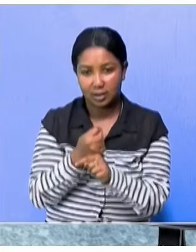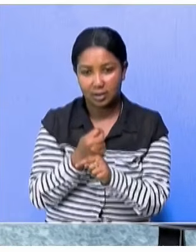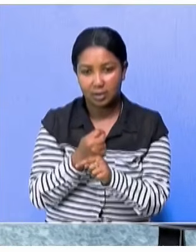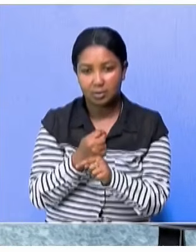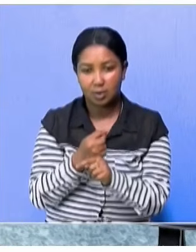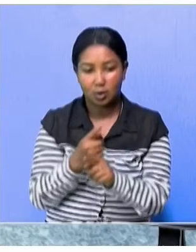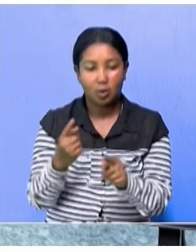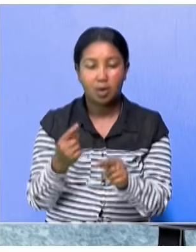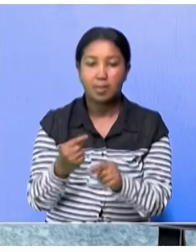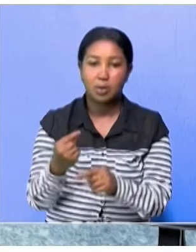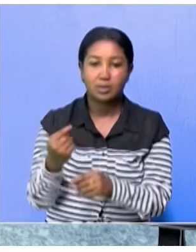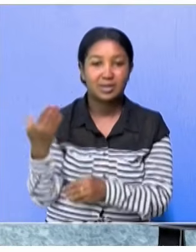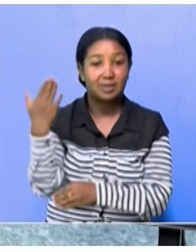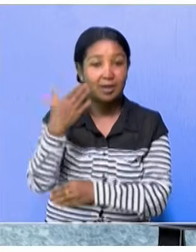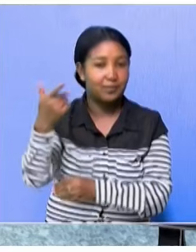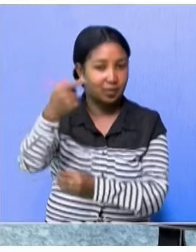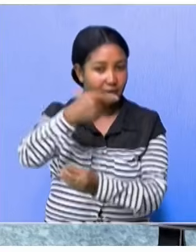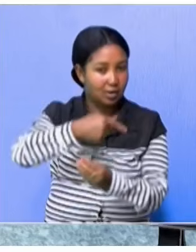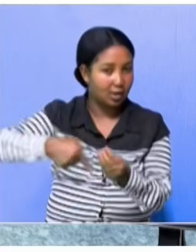areas.